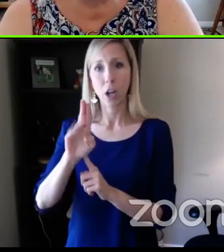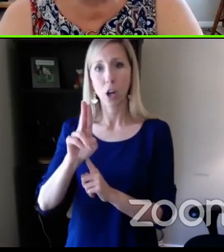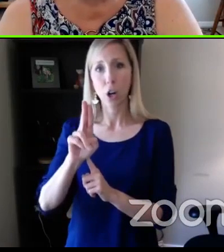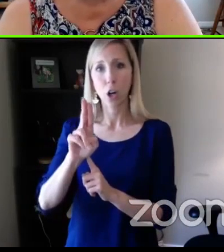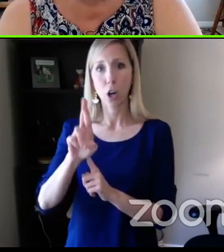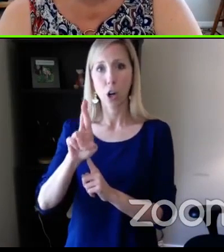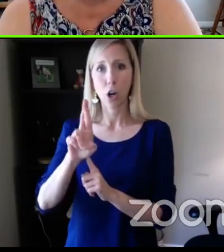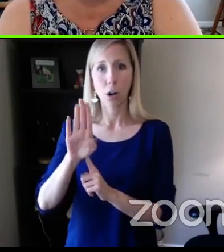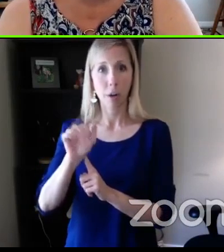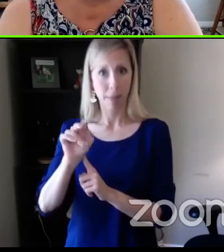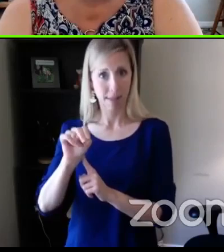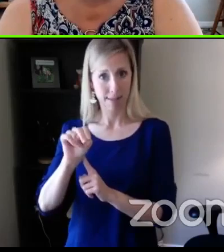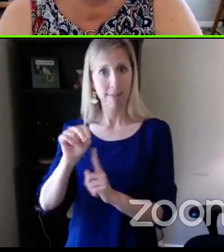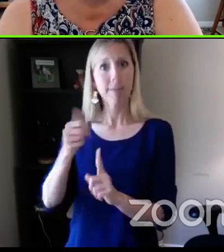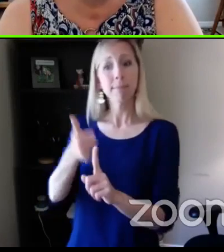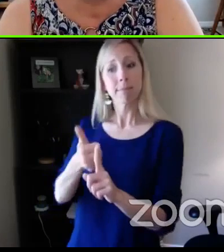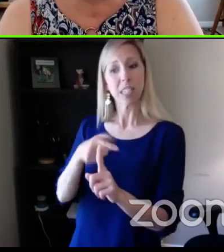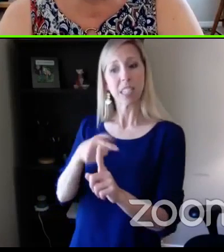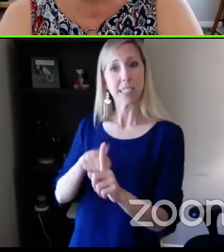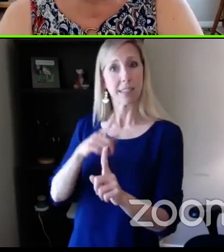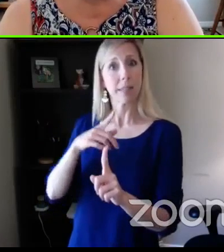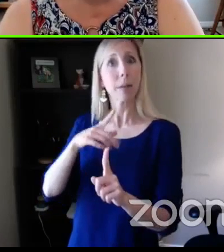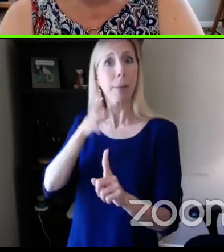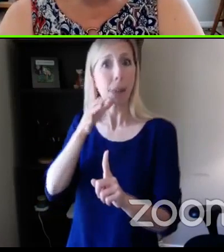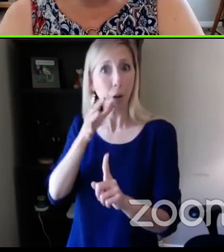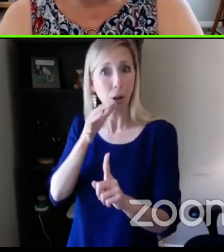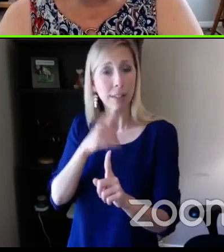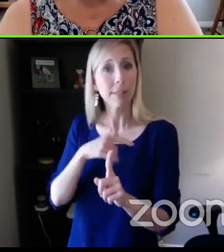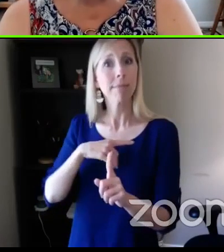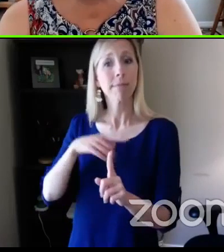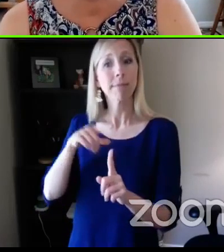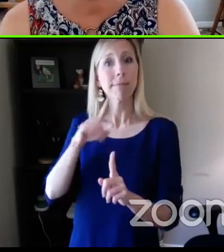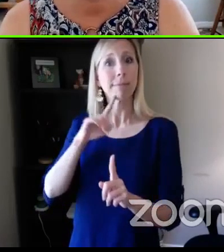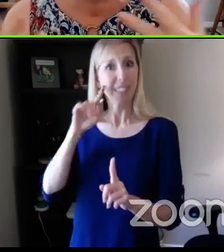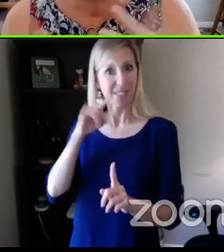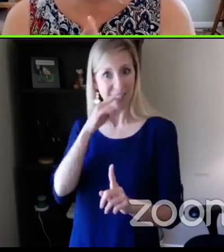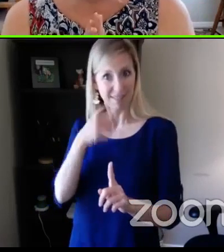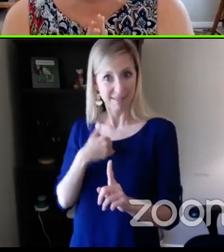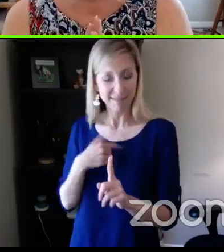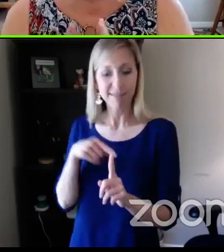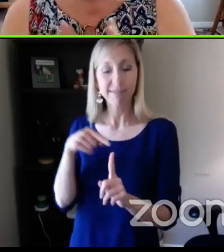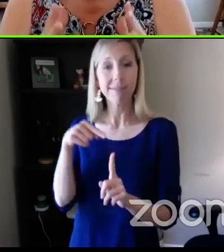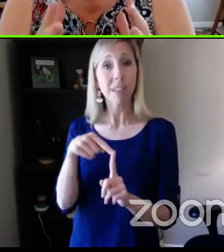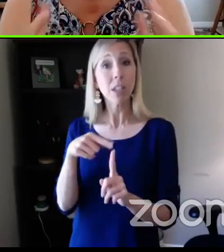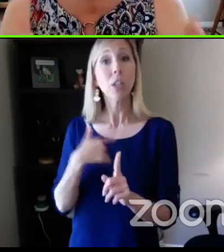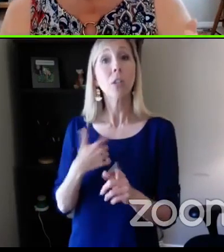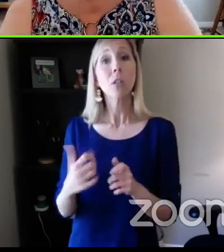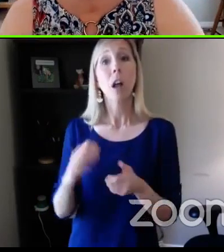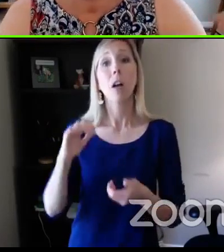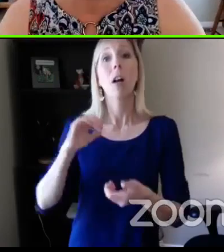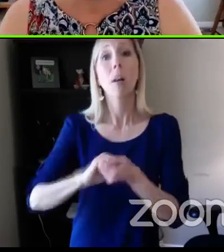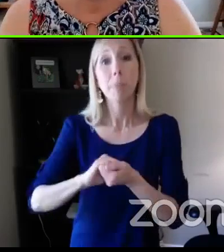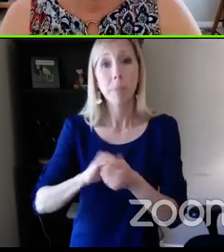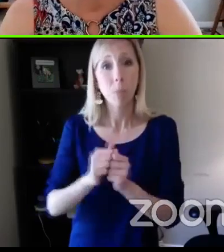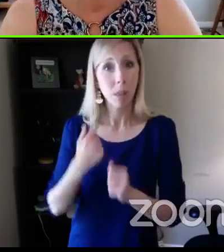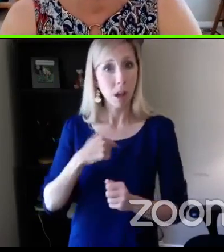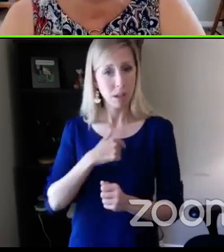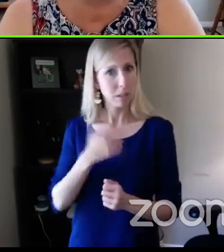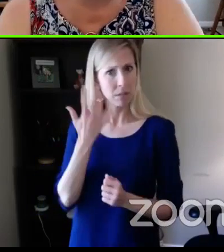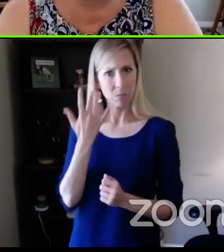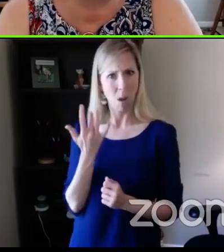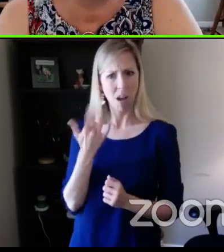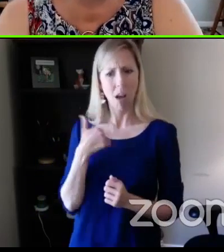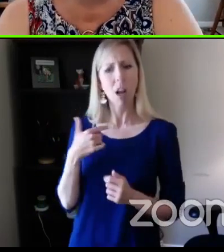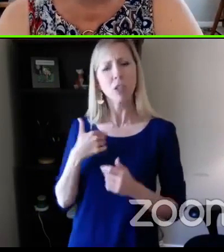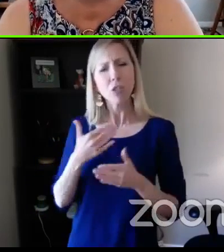kiddo who is deaf or hard of hearing. And Terry's working with us to try and share our resources